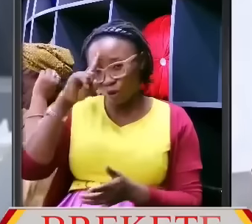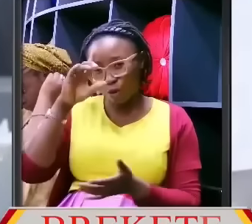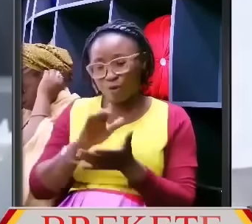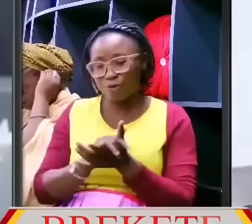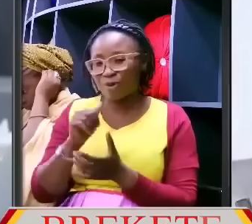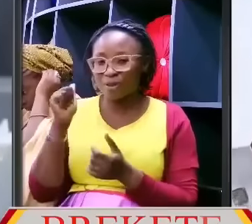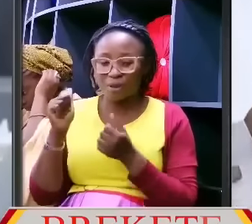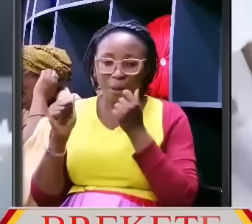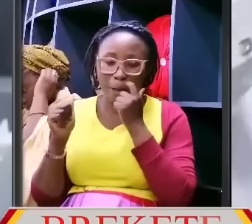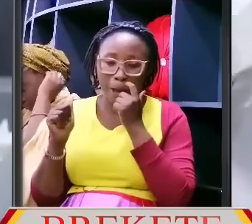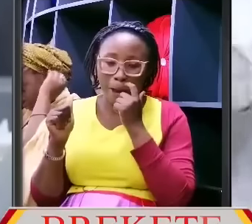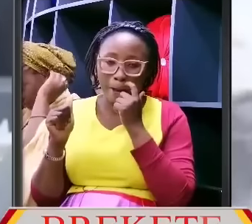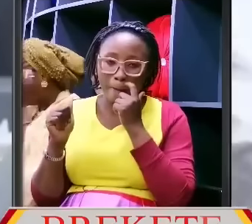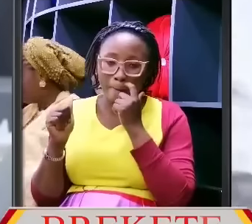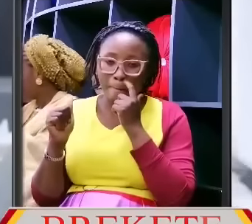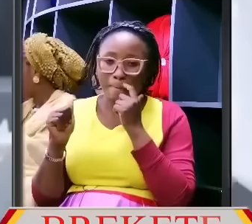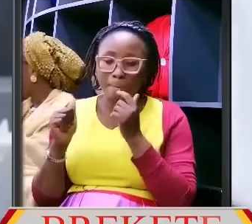I leave him.